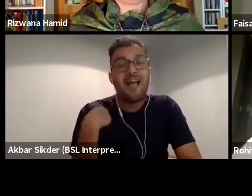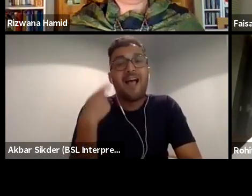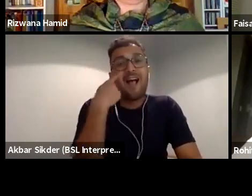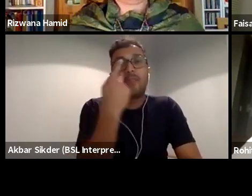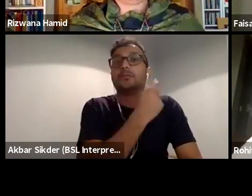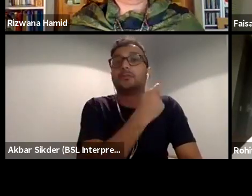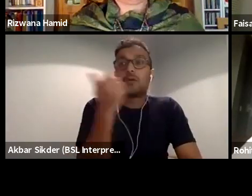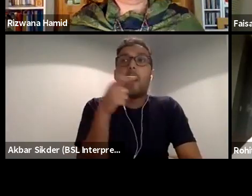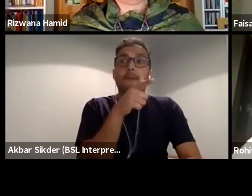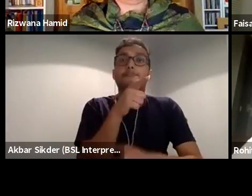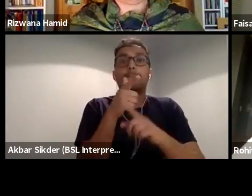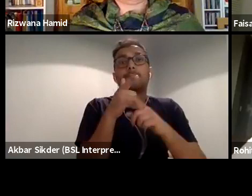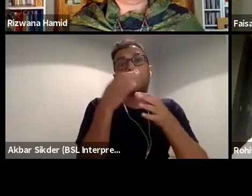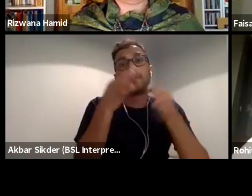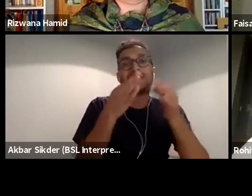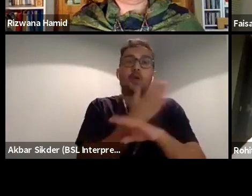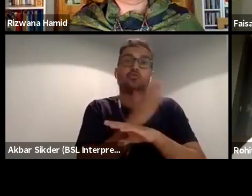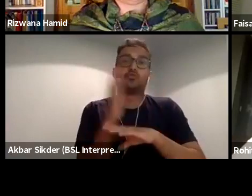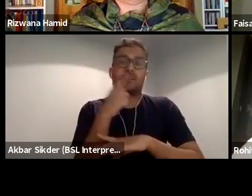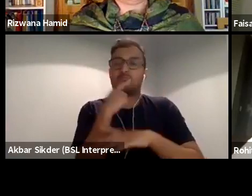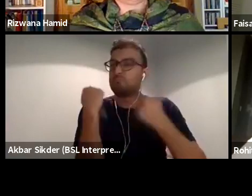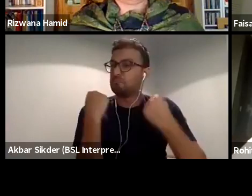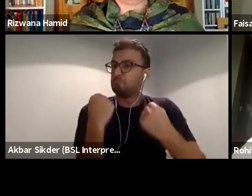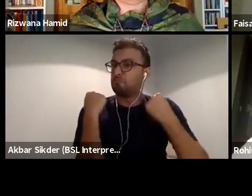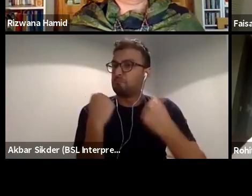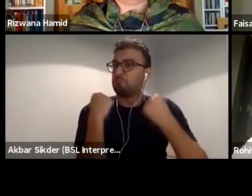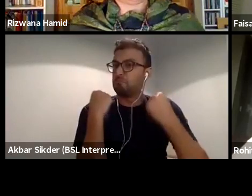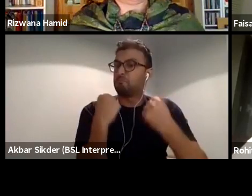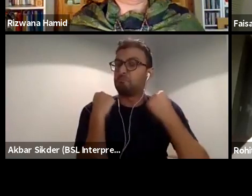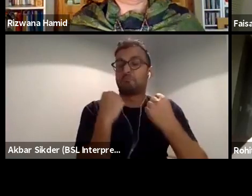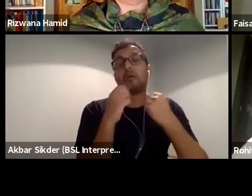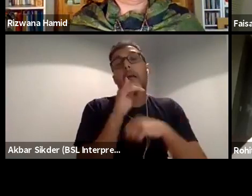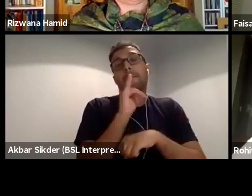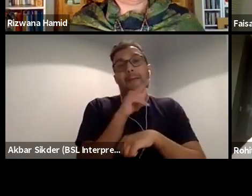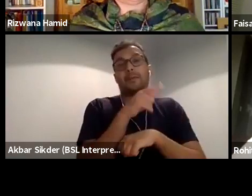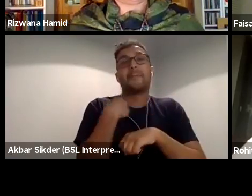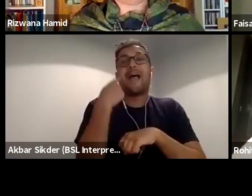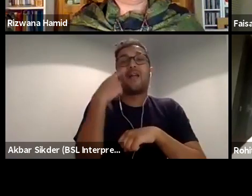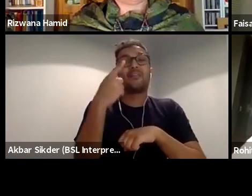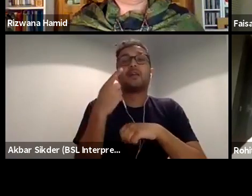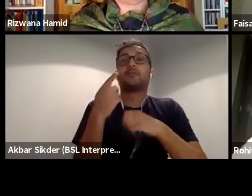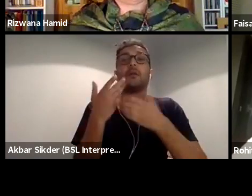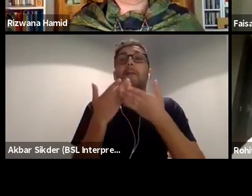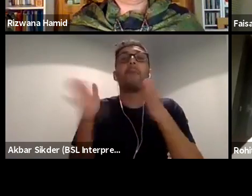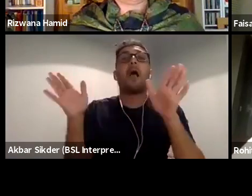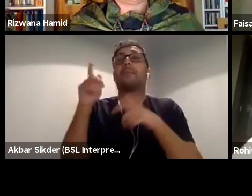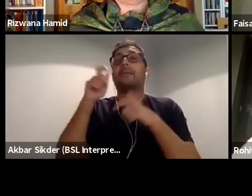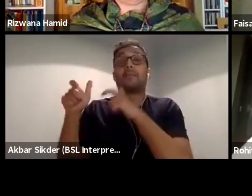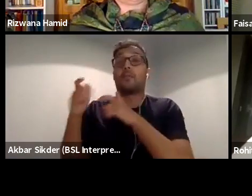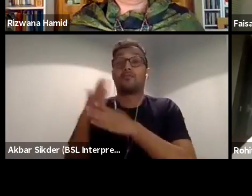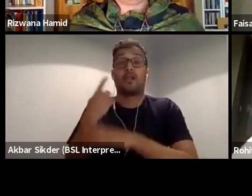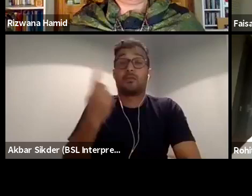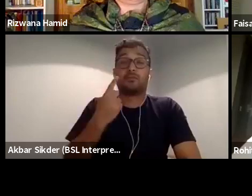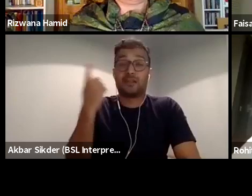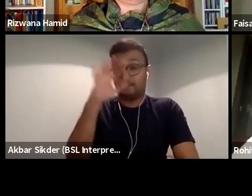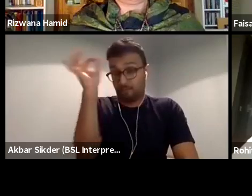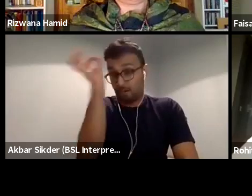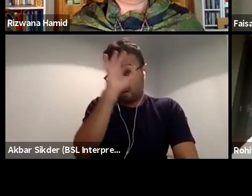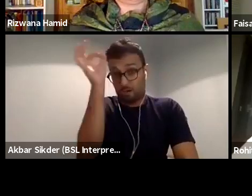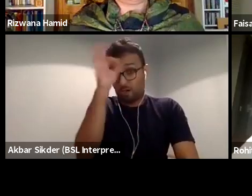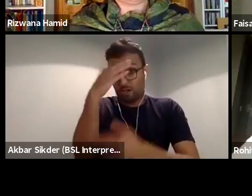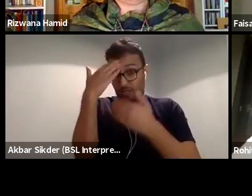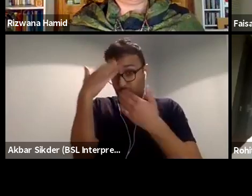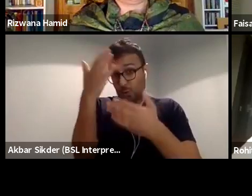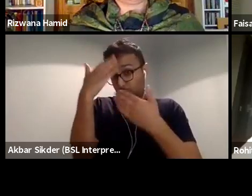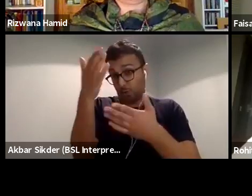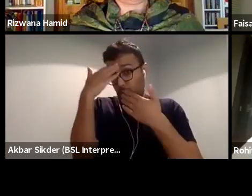but there are a lot of members of the public who were perhaps just very ill-informed, who were then made aware of the scale of the threat that